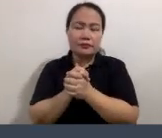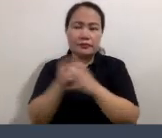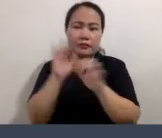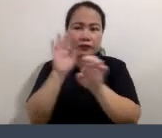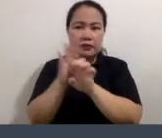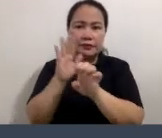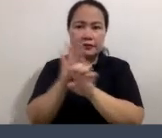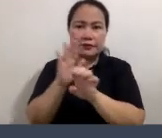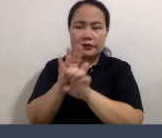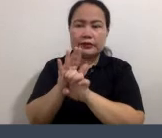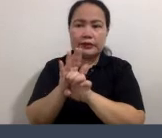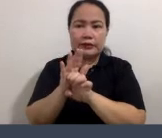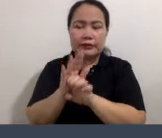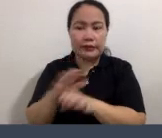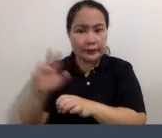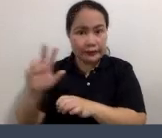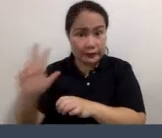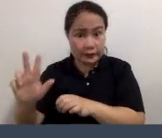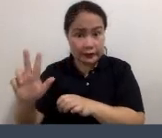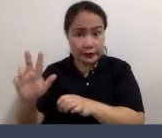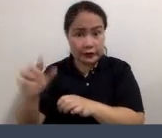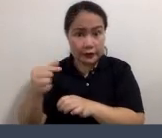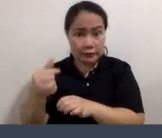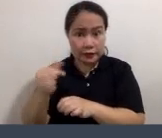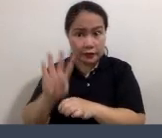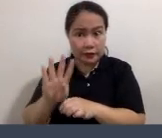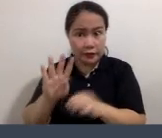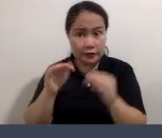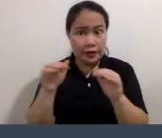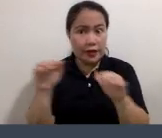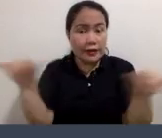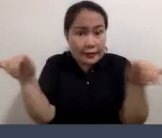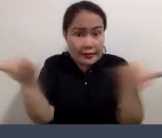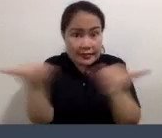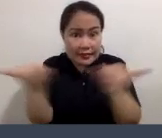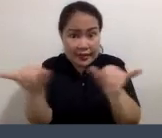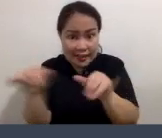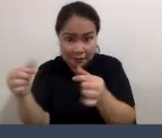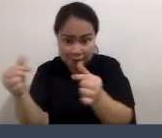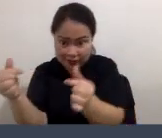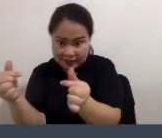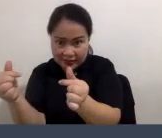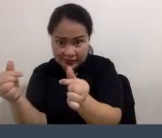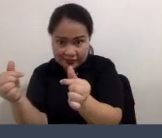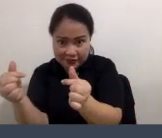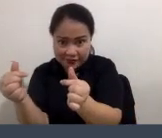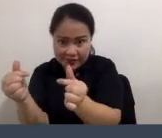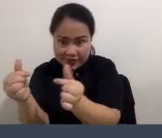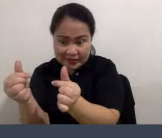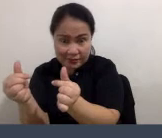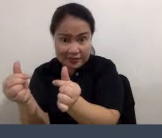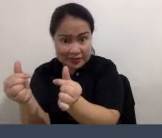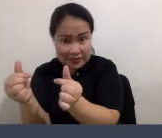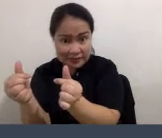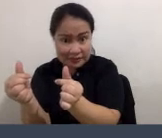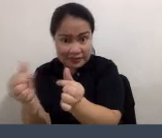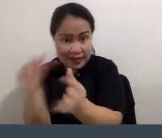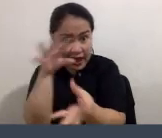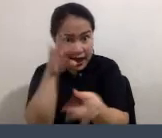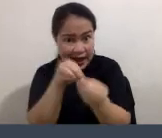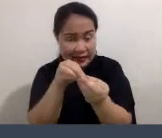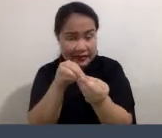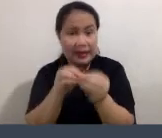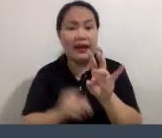we have, let's have an example, positive 3 and positive 4. So pareho silang positive. So dito tayo, okay? So